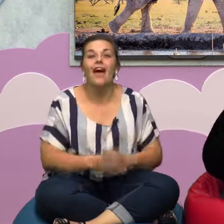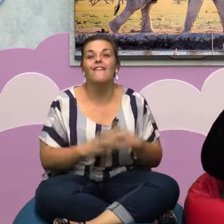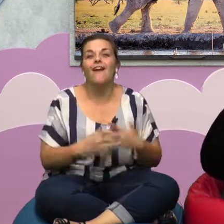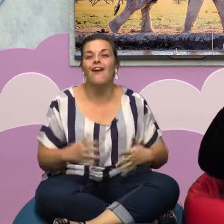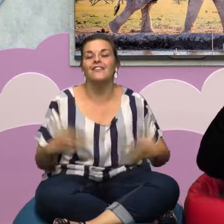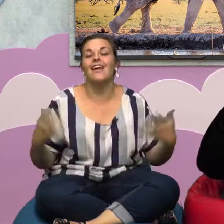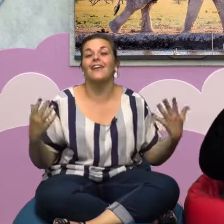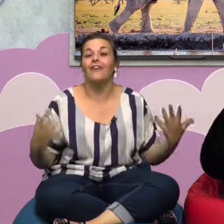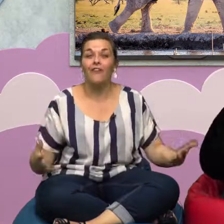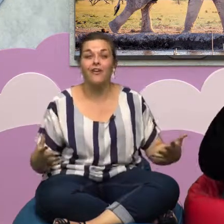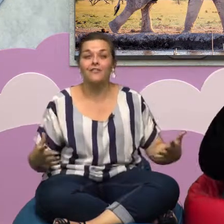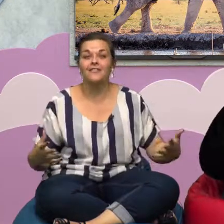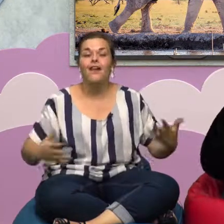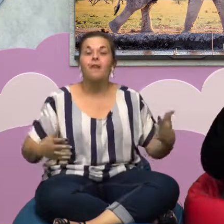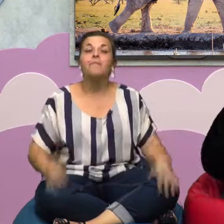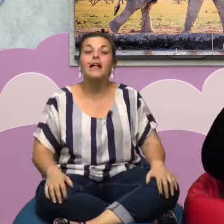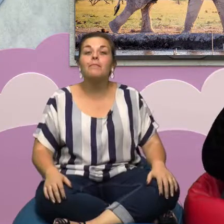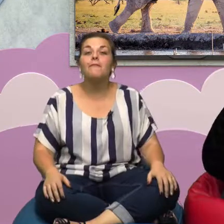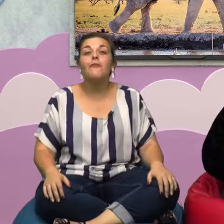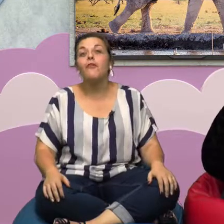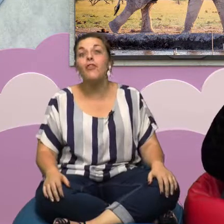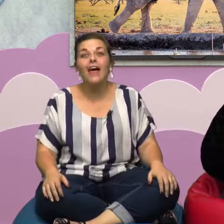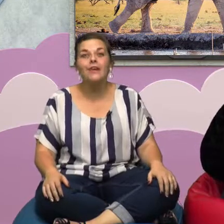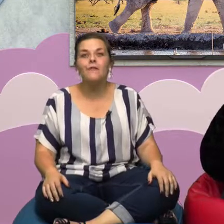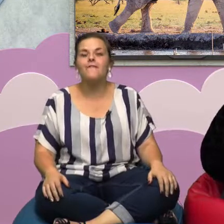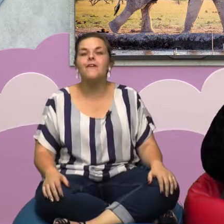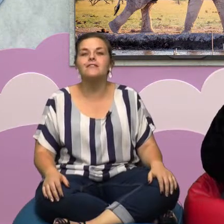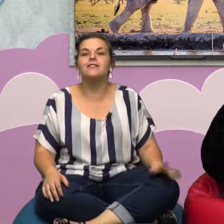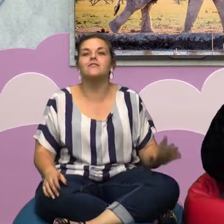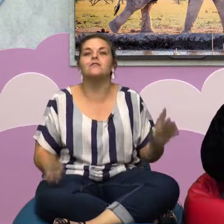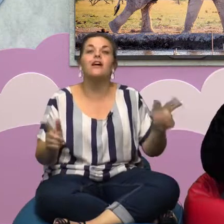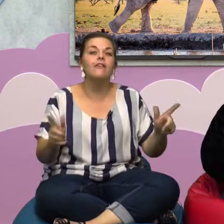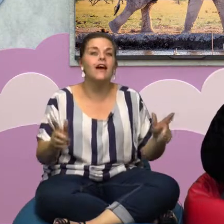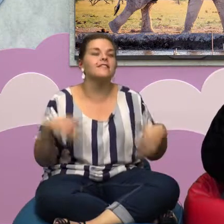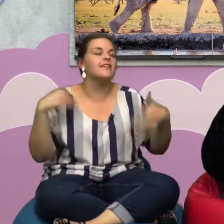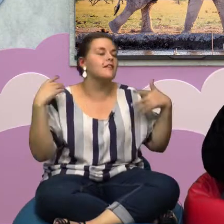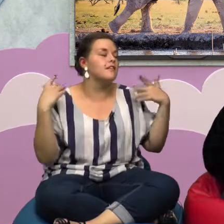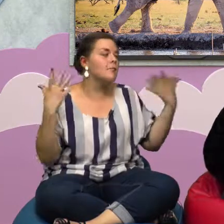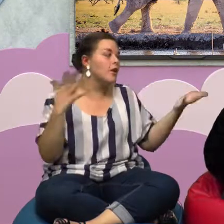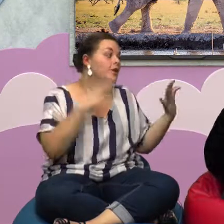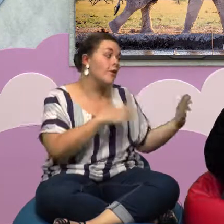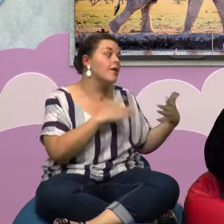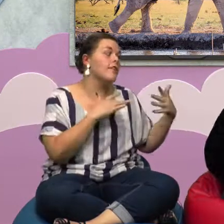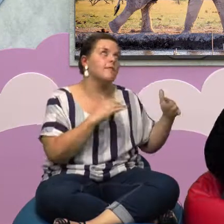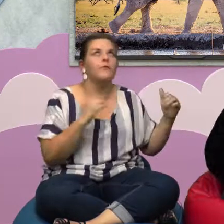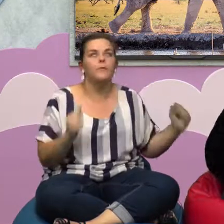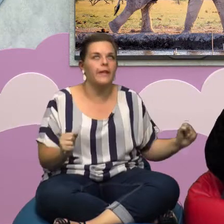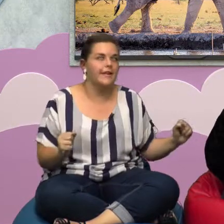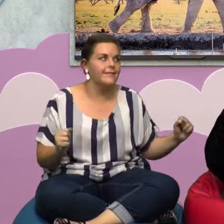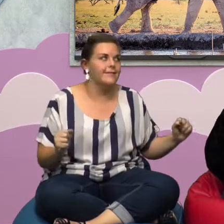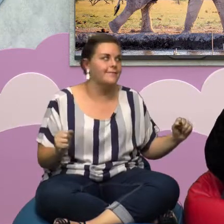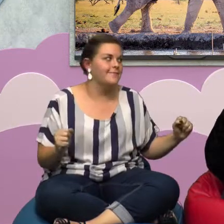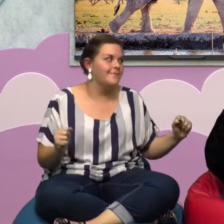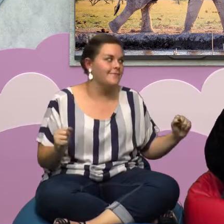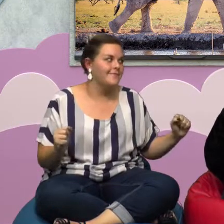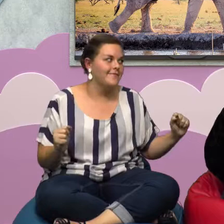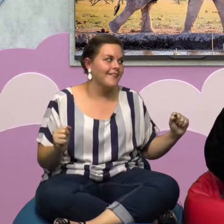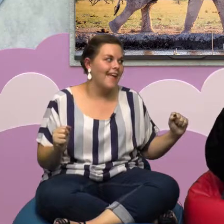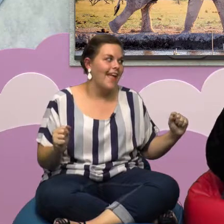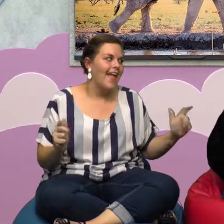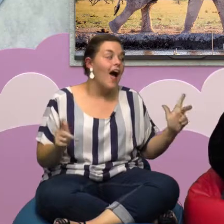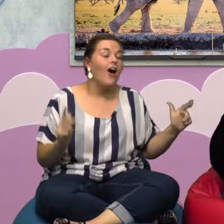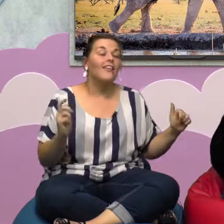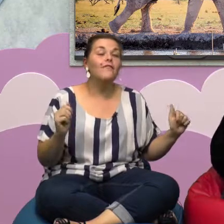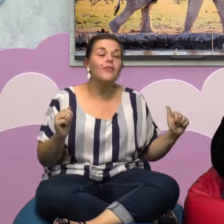we have arts and crafts. But before that, we first need to tell you guys that, Damona, do you know what our theme for the week is?